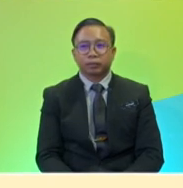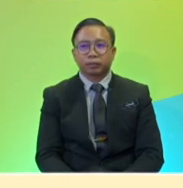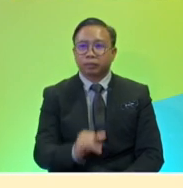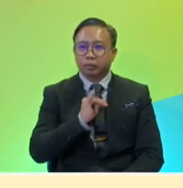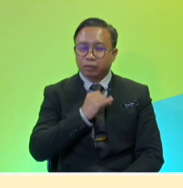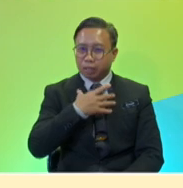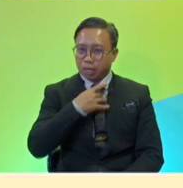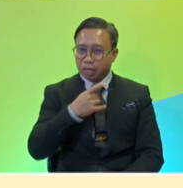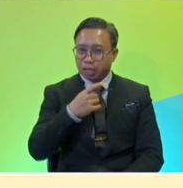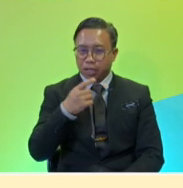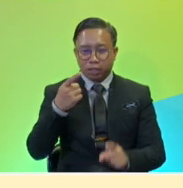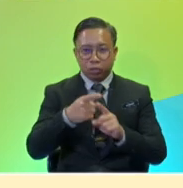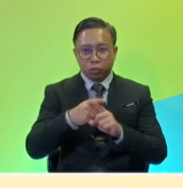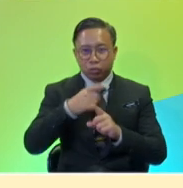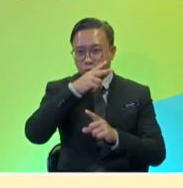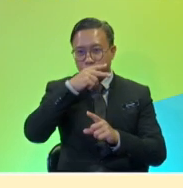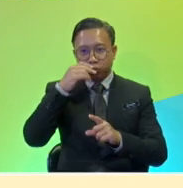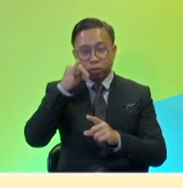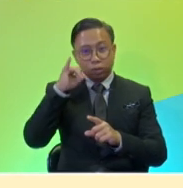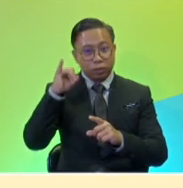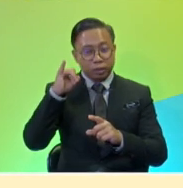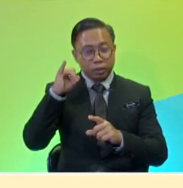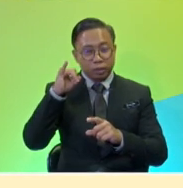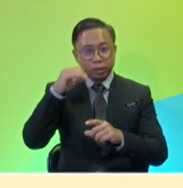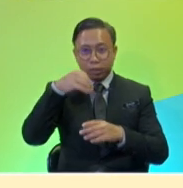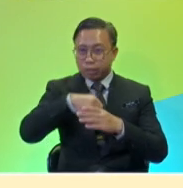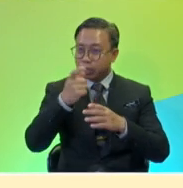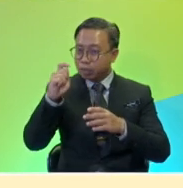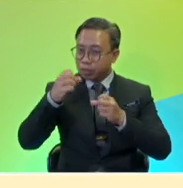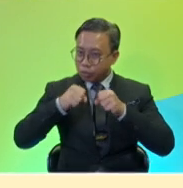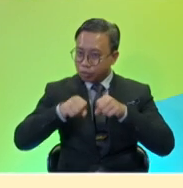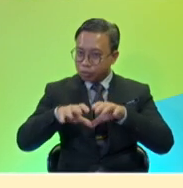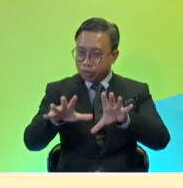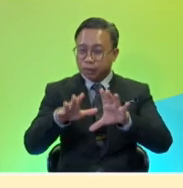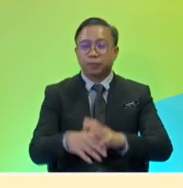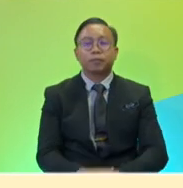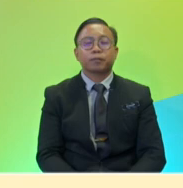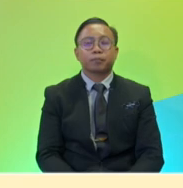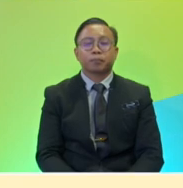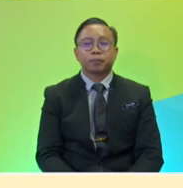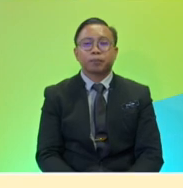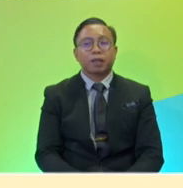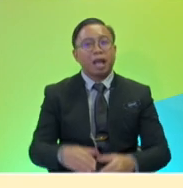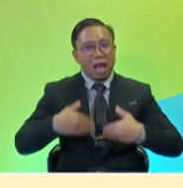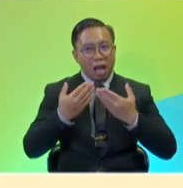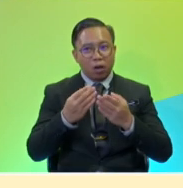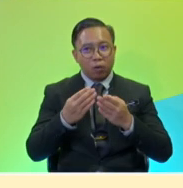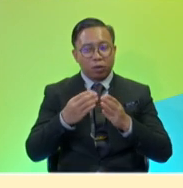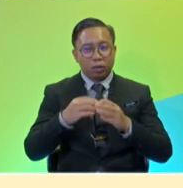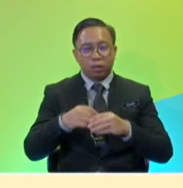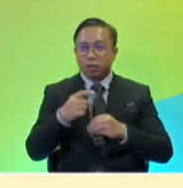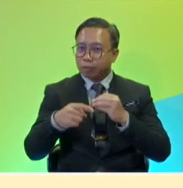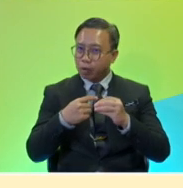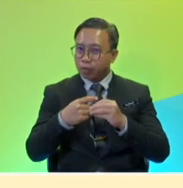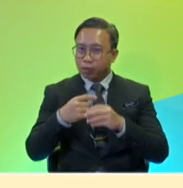I like to swim in the sea. Wow, yes. Me too. I love to swim in the sea too. Okay, how about Farooq? Would you